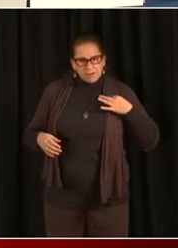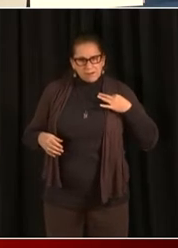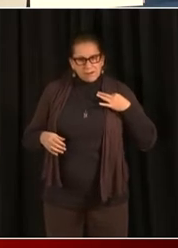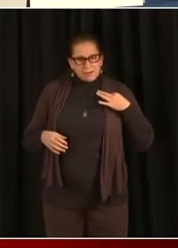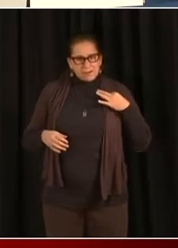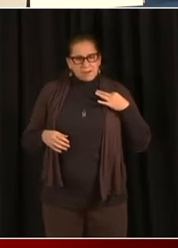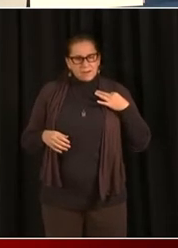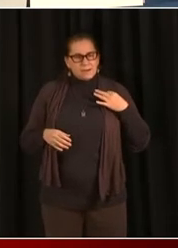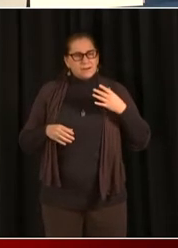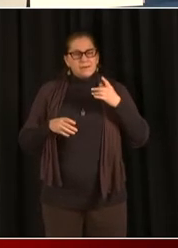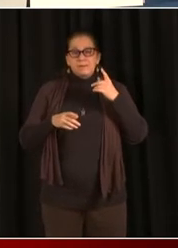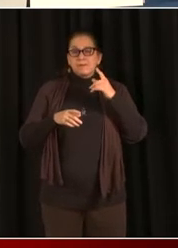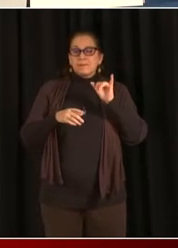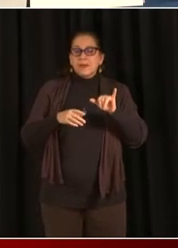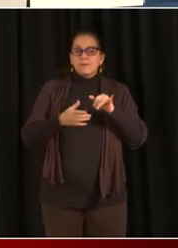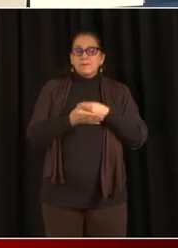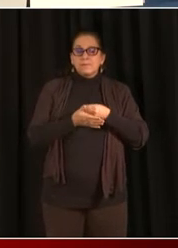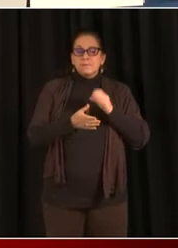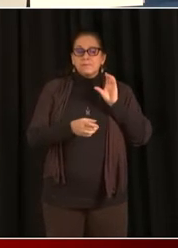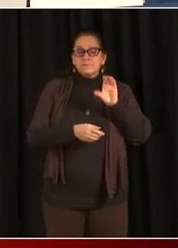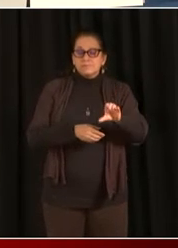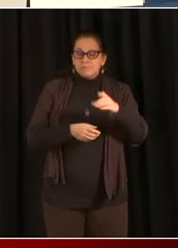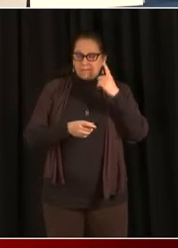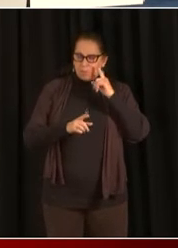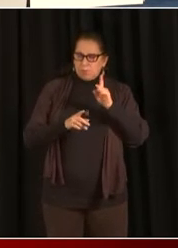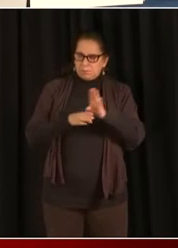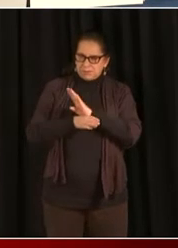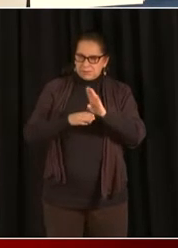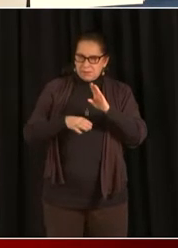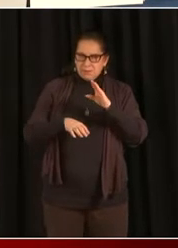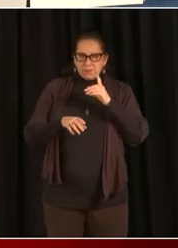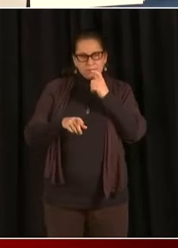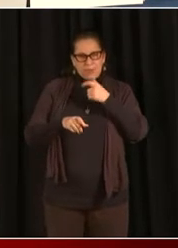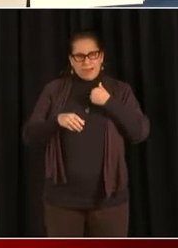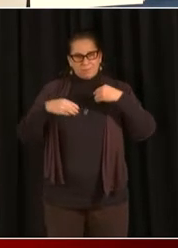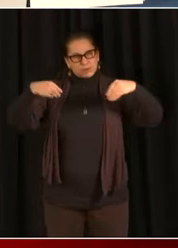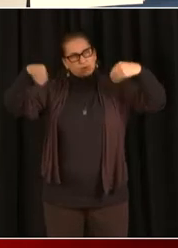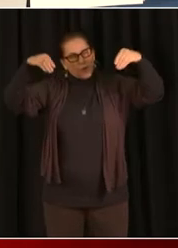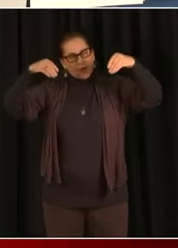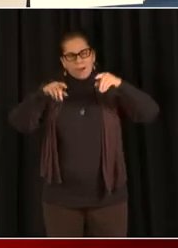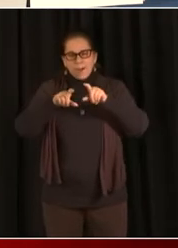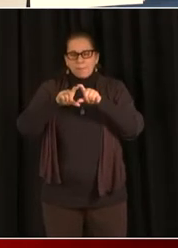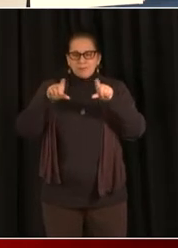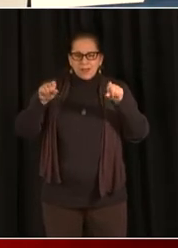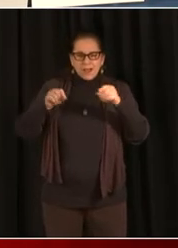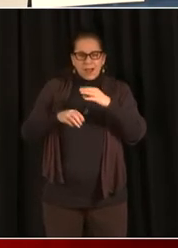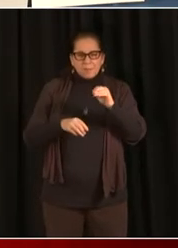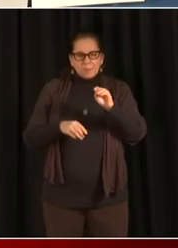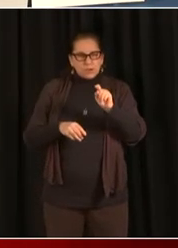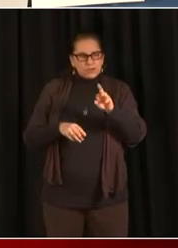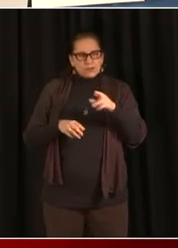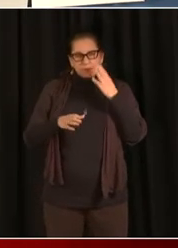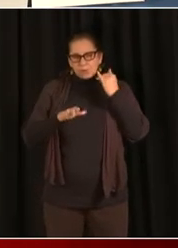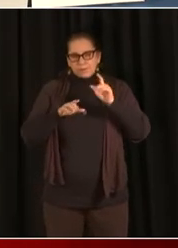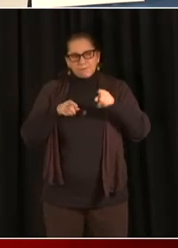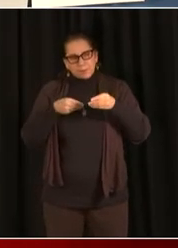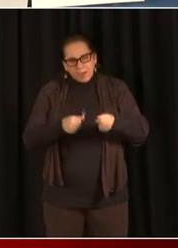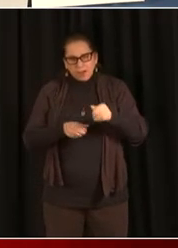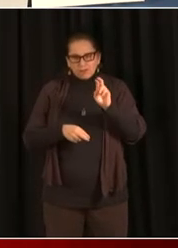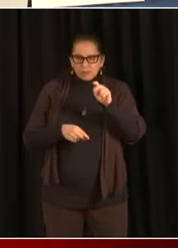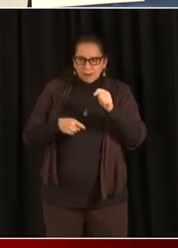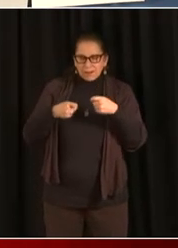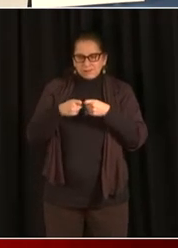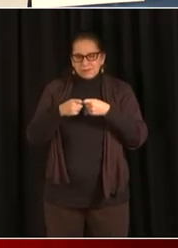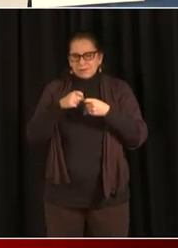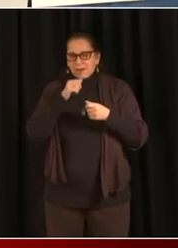because we know that they are experiencing a lot more economic distress because of their overhead, their operating cost. And to that end,